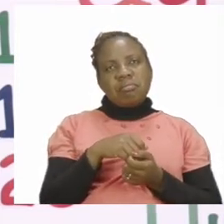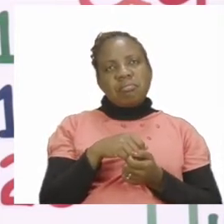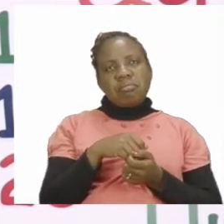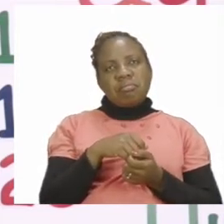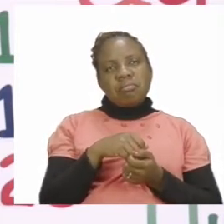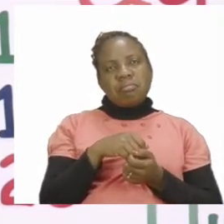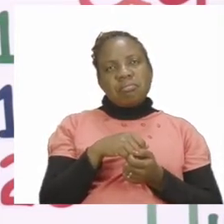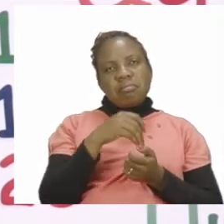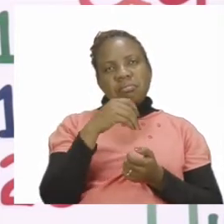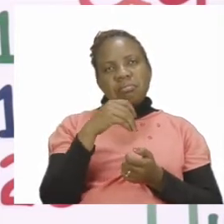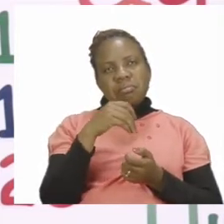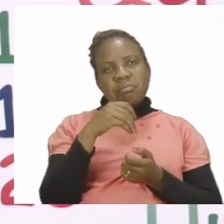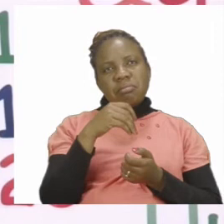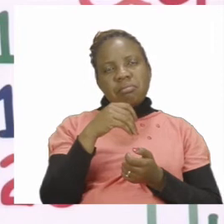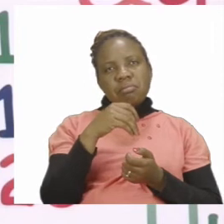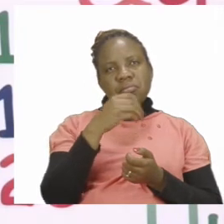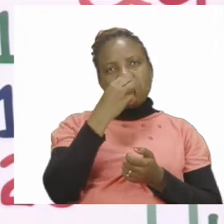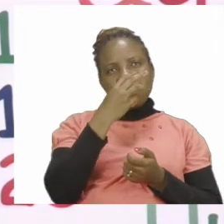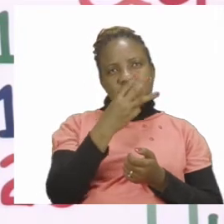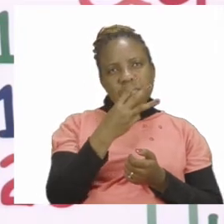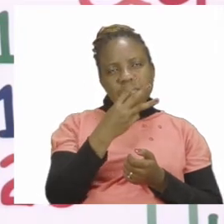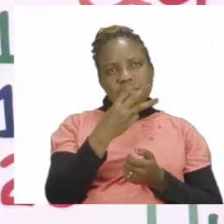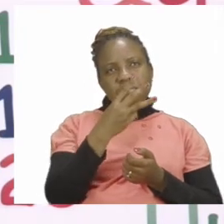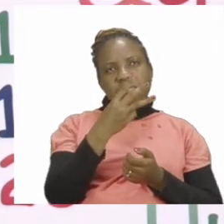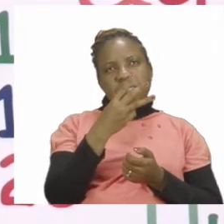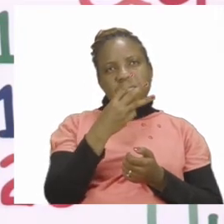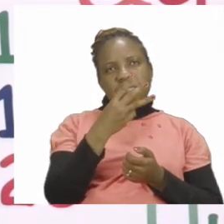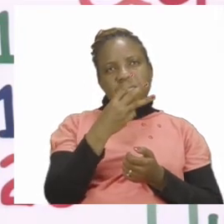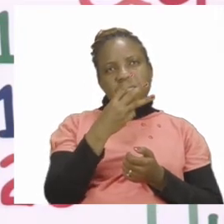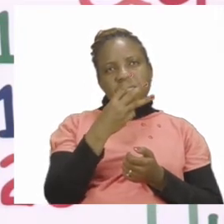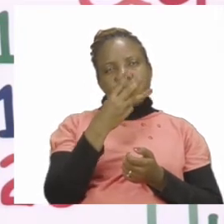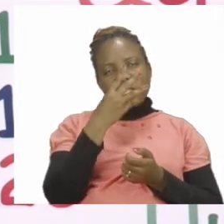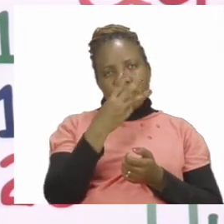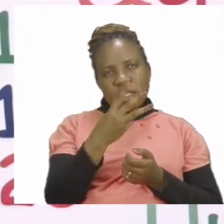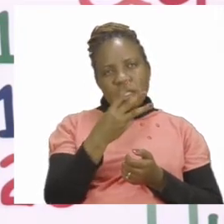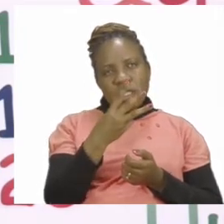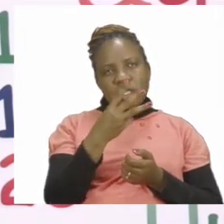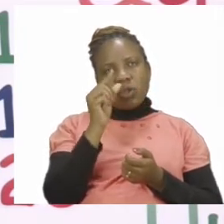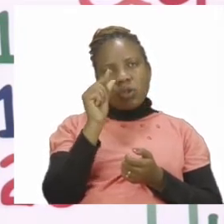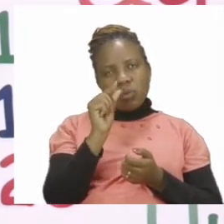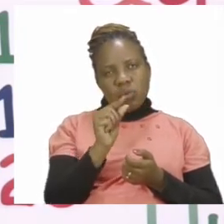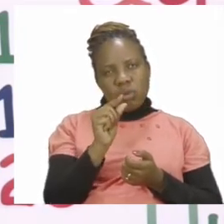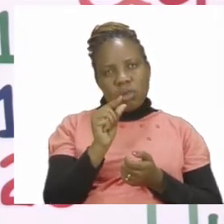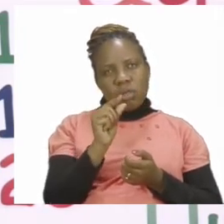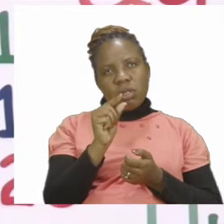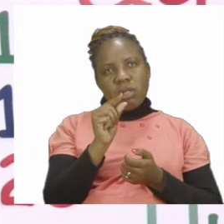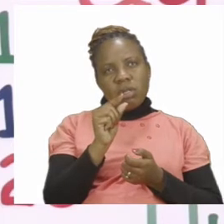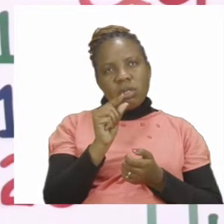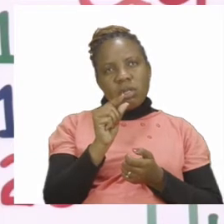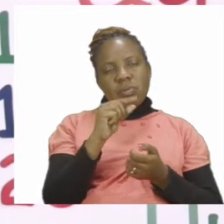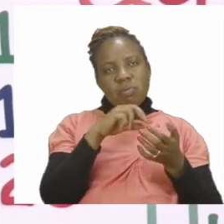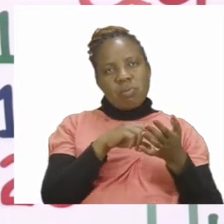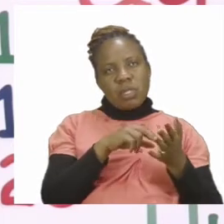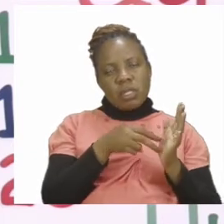which means the 1 stays the same, or the tens stays the same. And in this